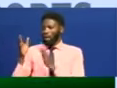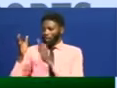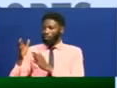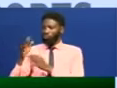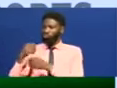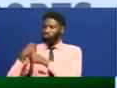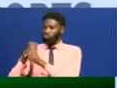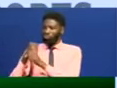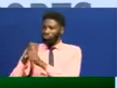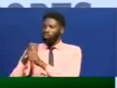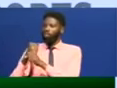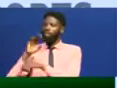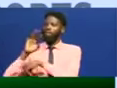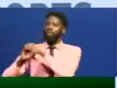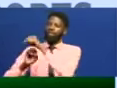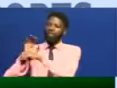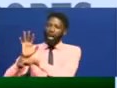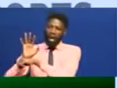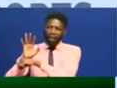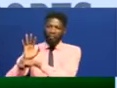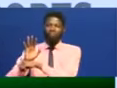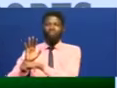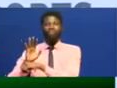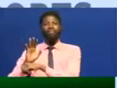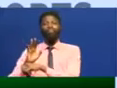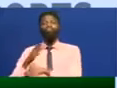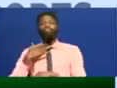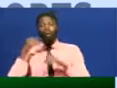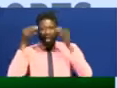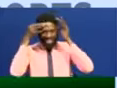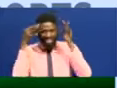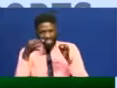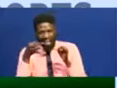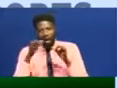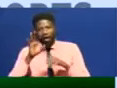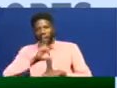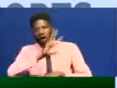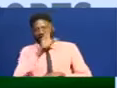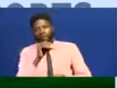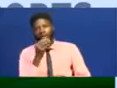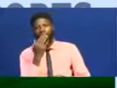is making a decision where to shoot their movie in Africa,